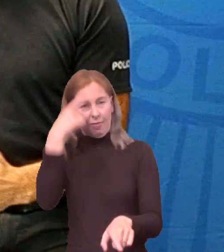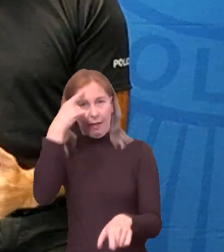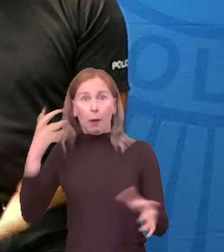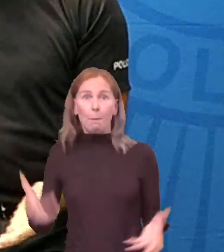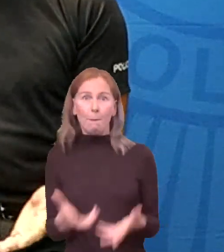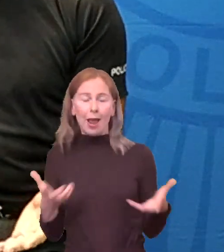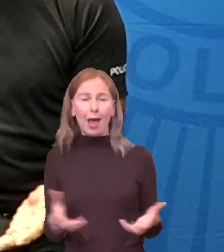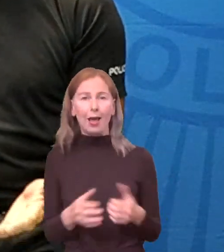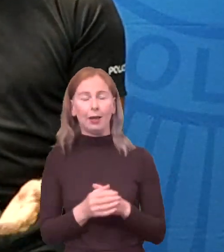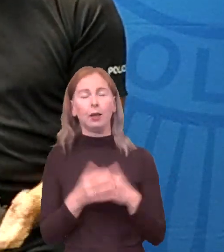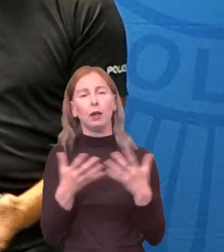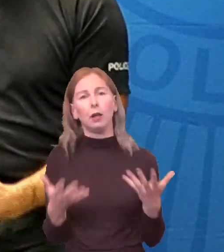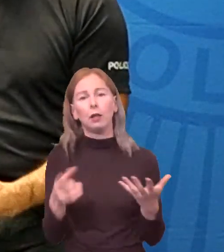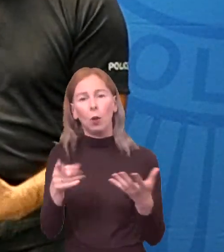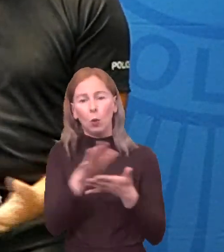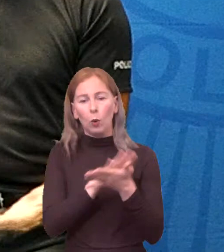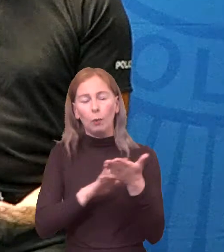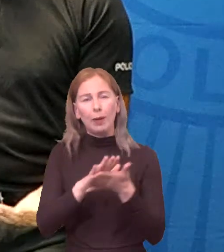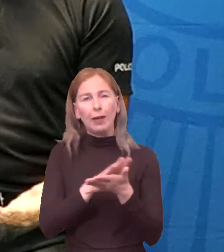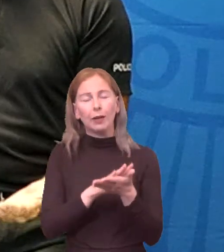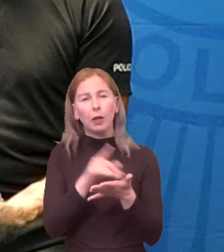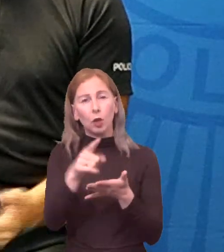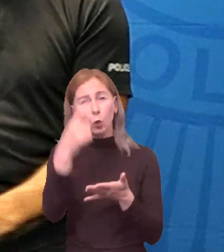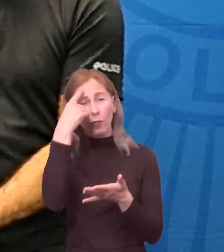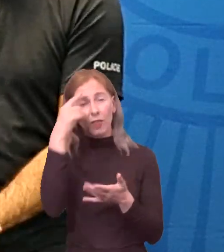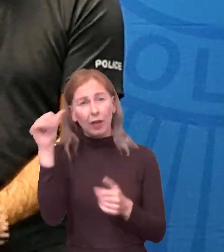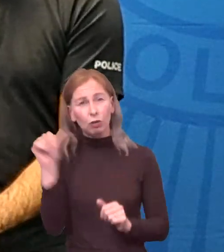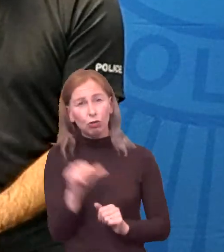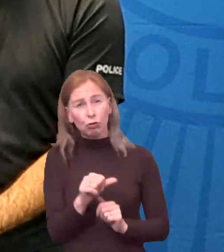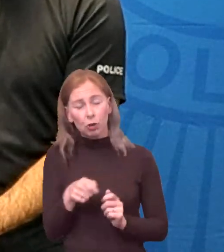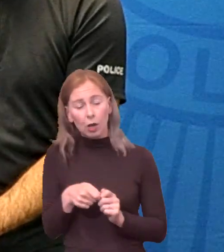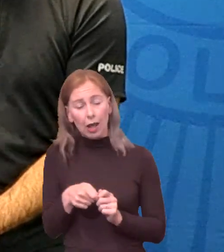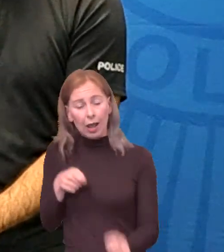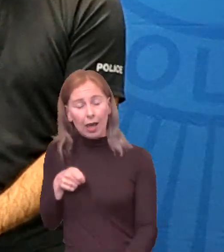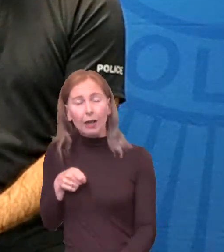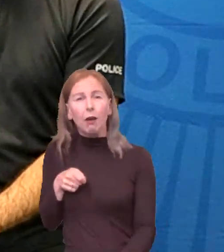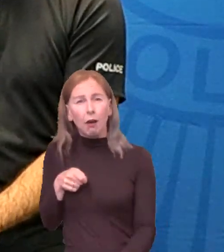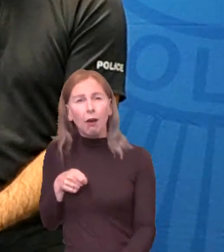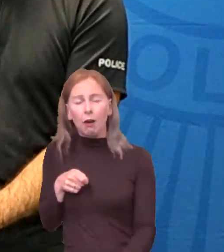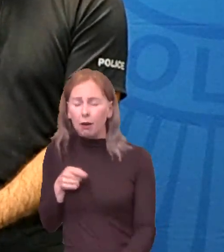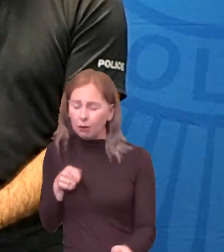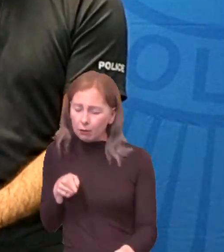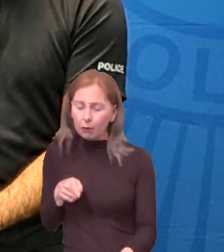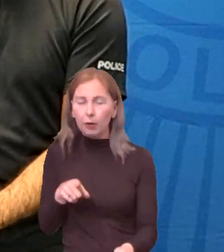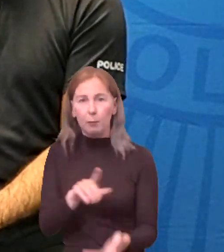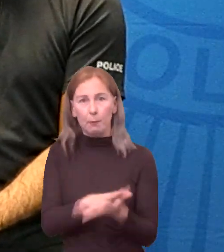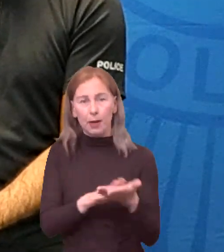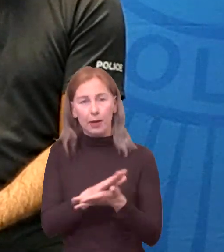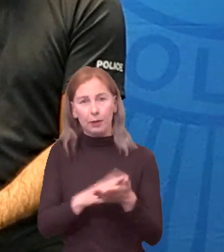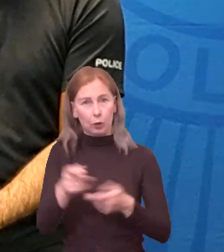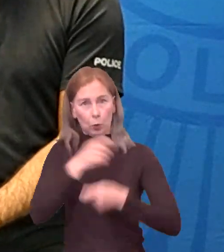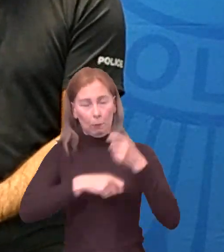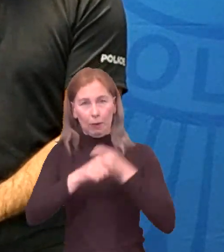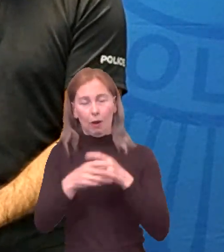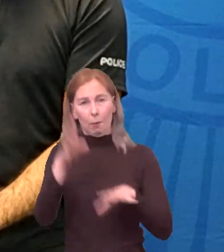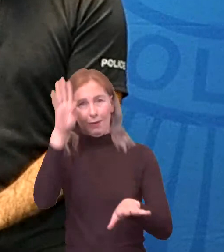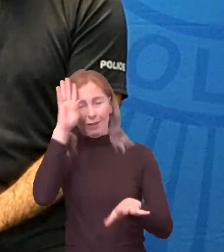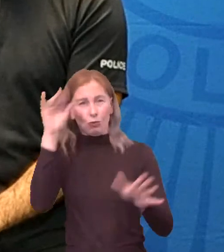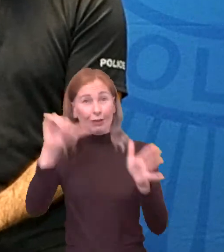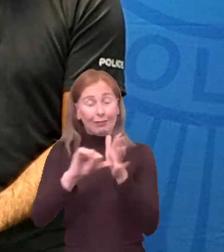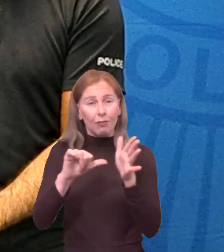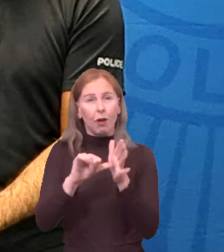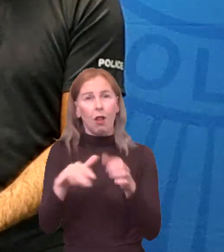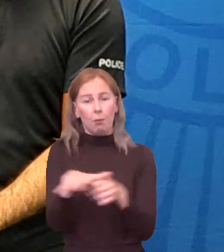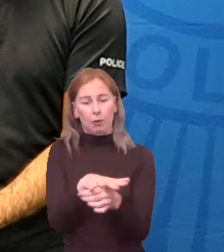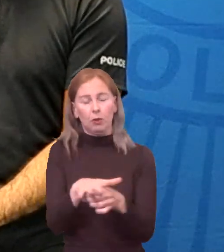they don't normally go on a lead is actually quite sensible, because then you don't put yourself in a difficult position of having